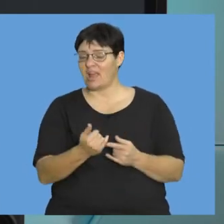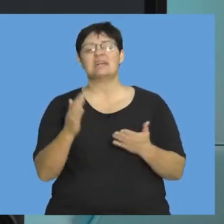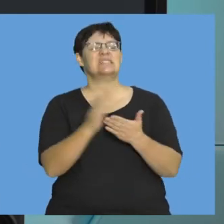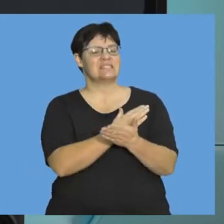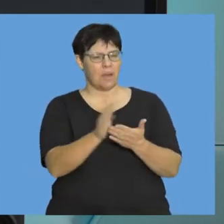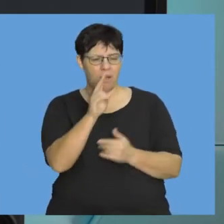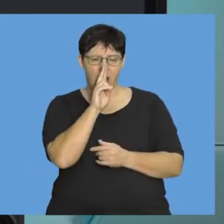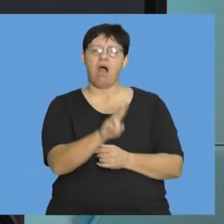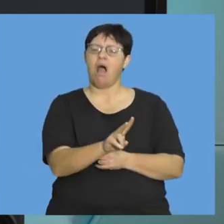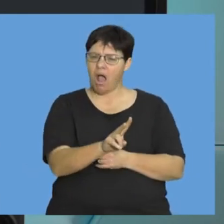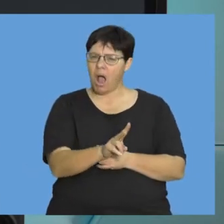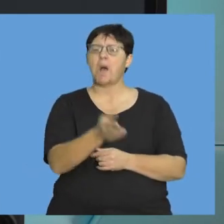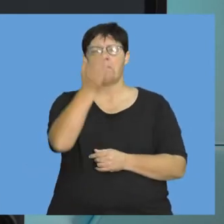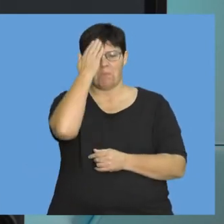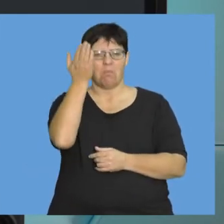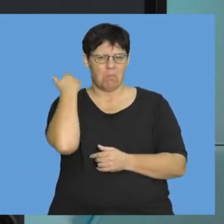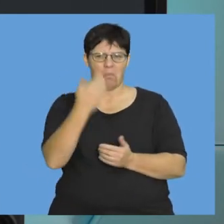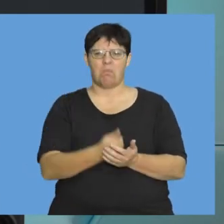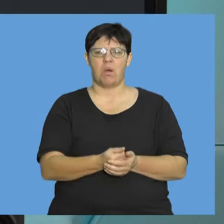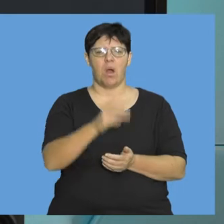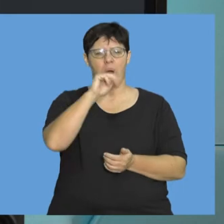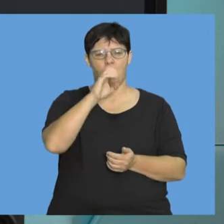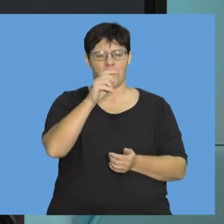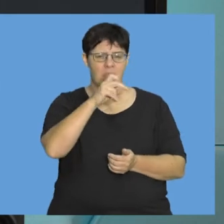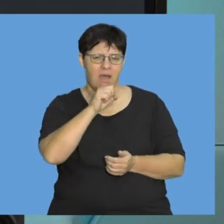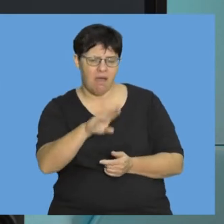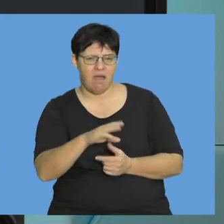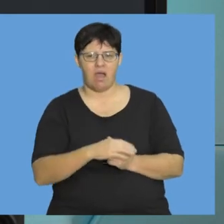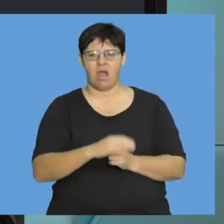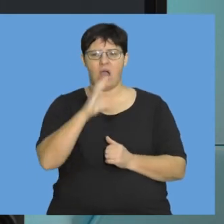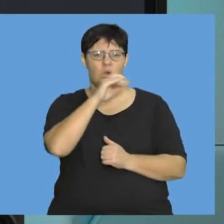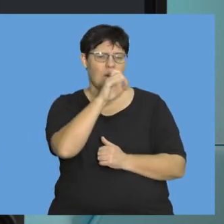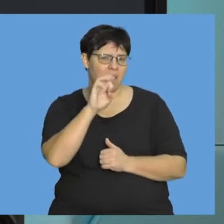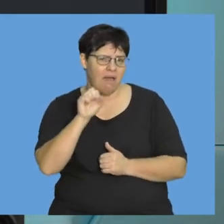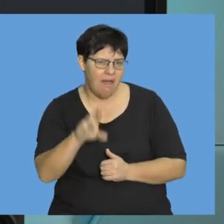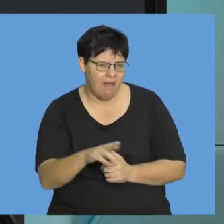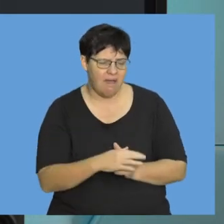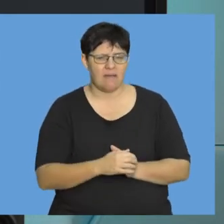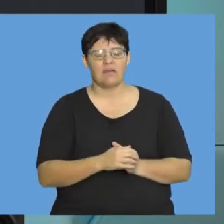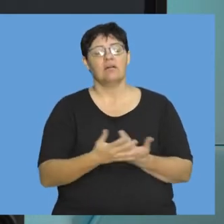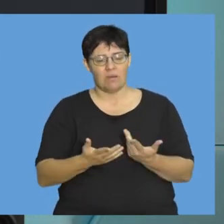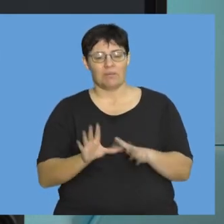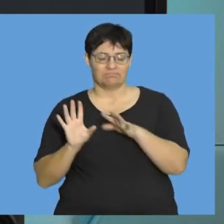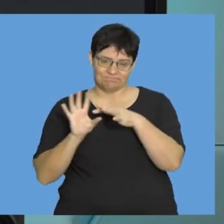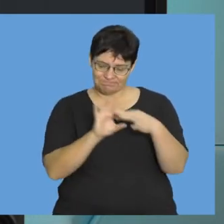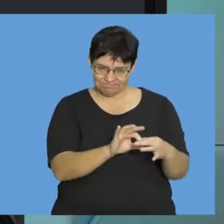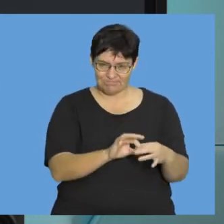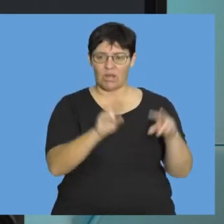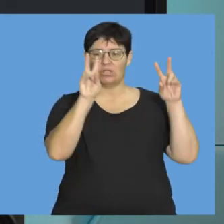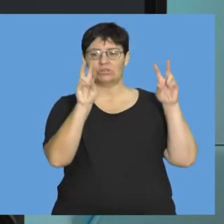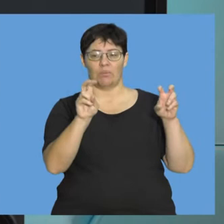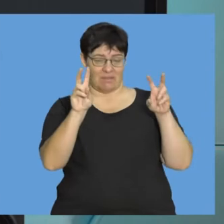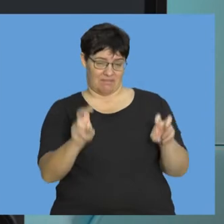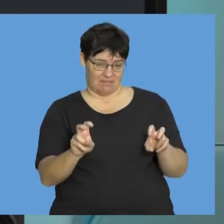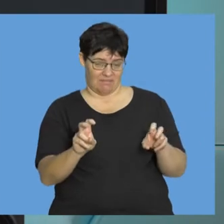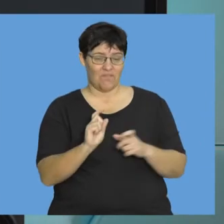of them you might seem familiar, monomer, polymer, but we're going to look at words specifically, all right, related to the topic for